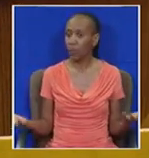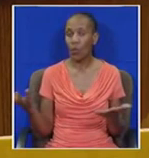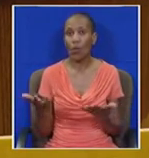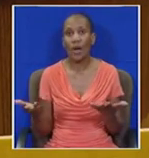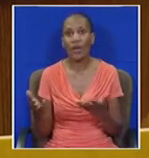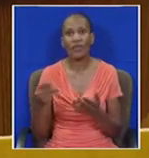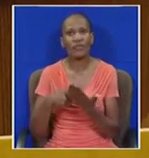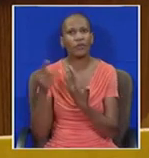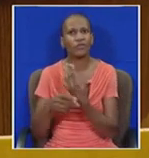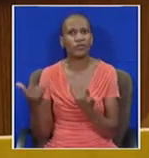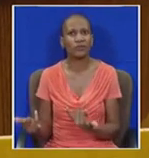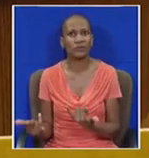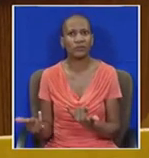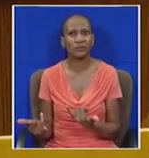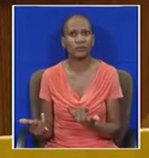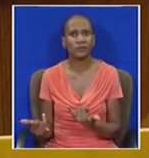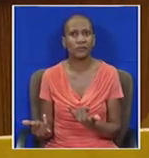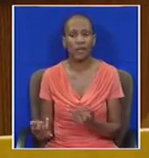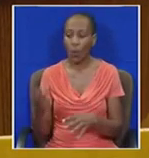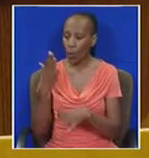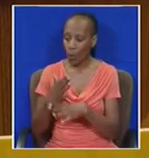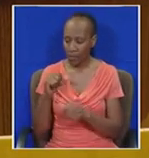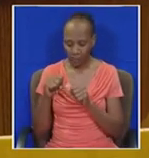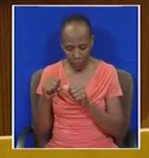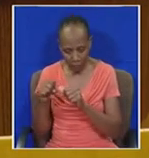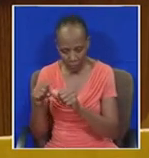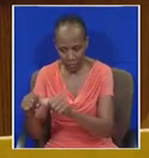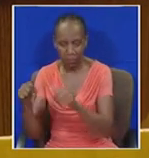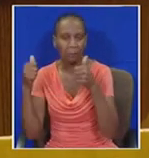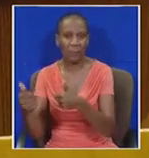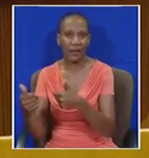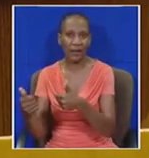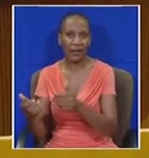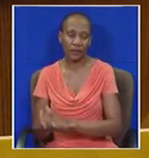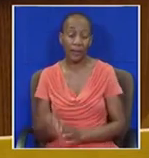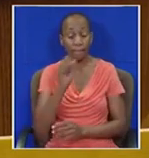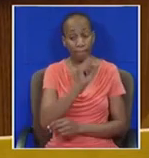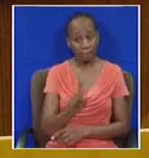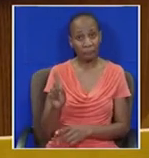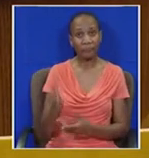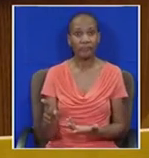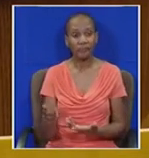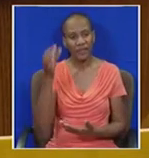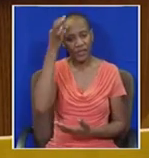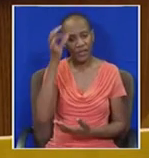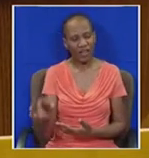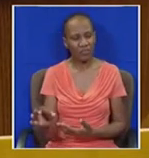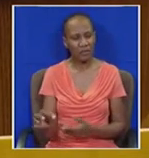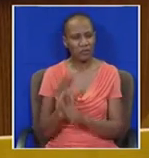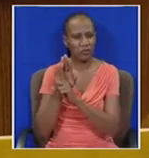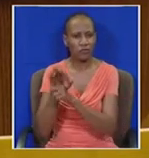is managing to compete more effectively. However, government cannot